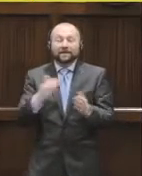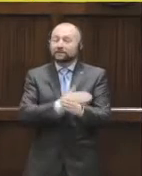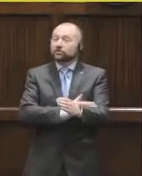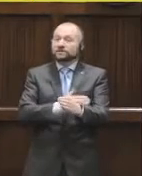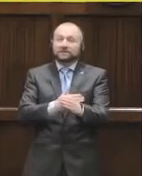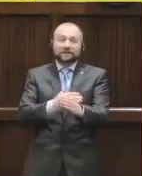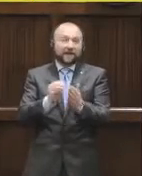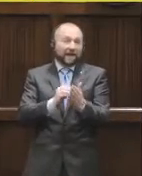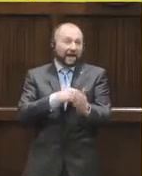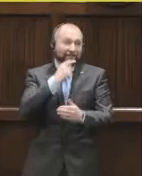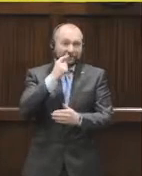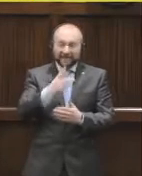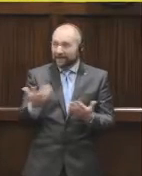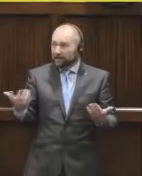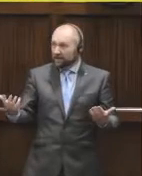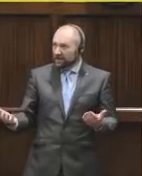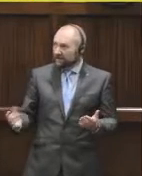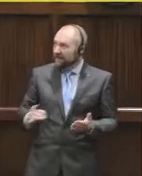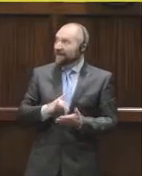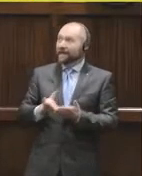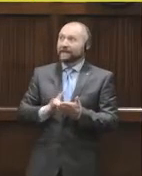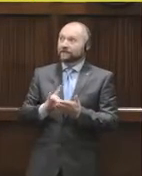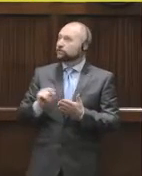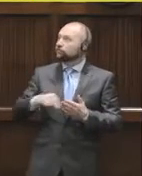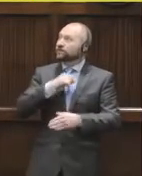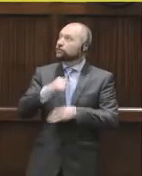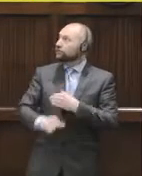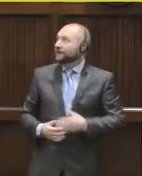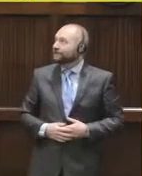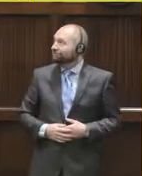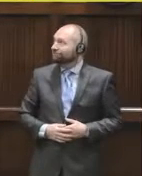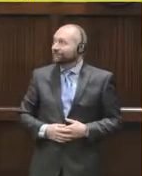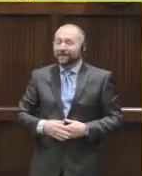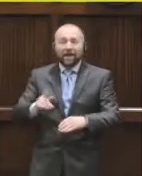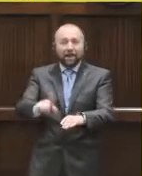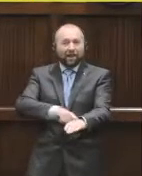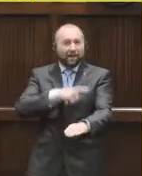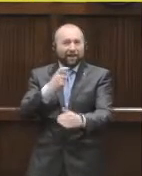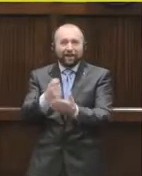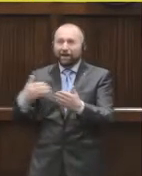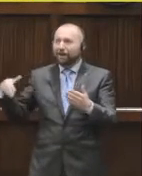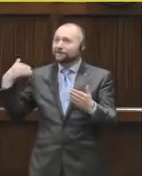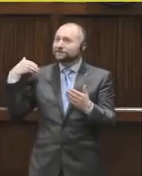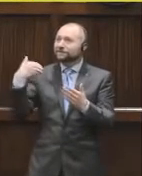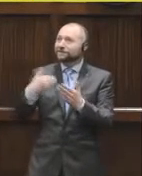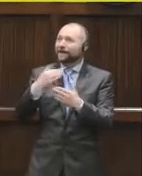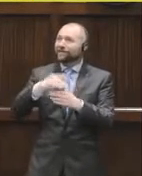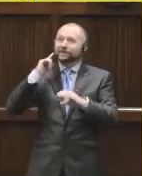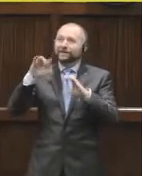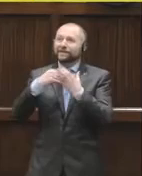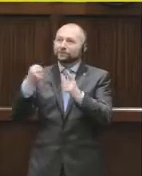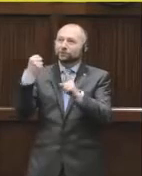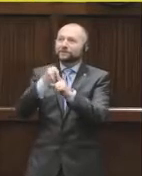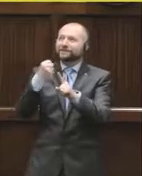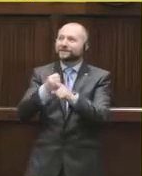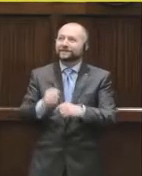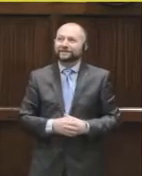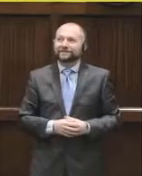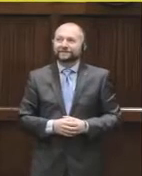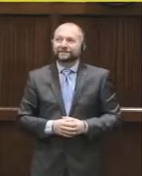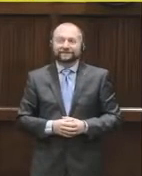day, a day that has been a long time coming for the deaf community in Ireland.